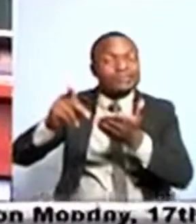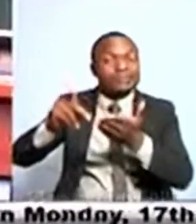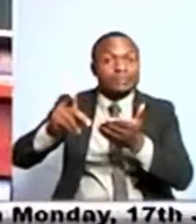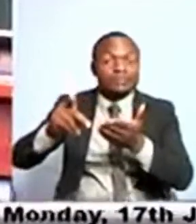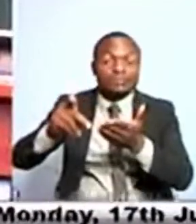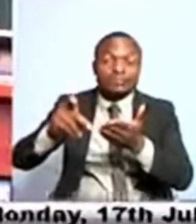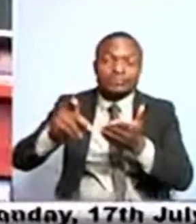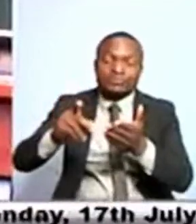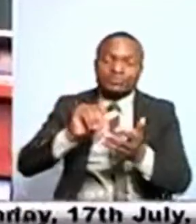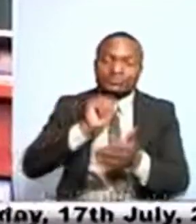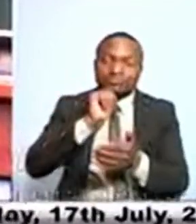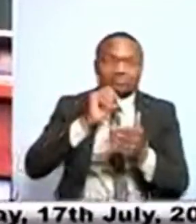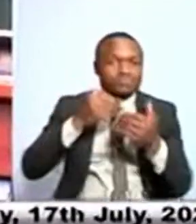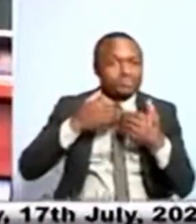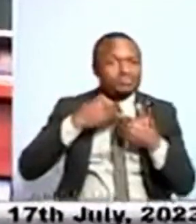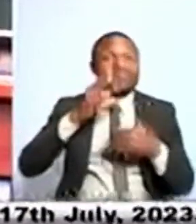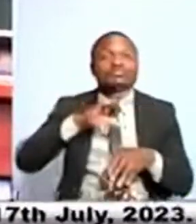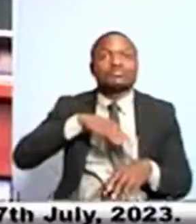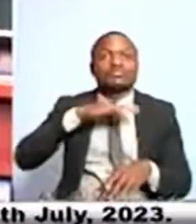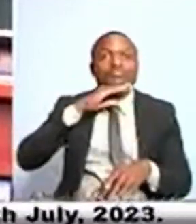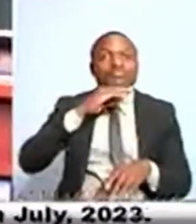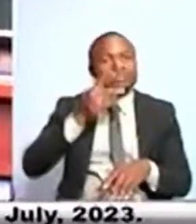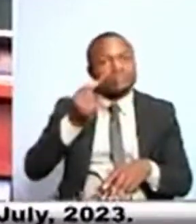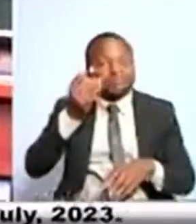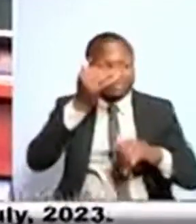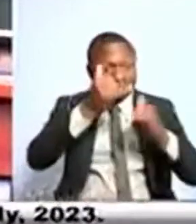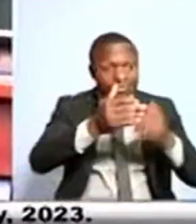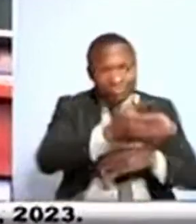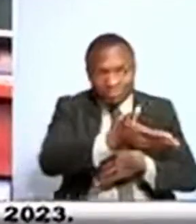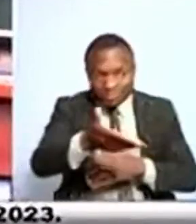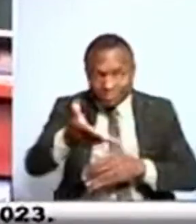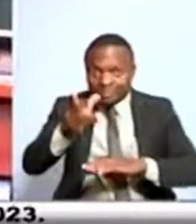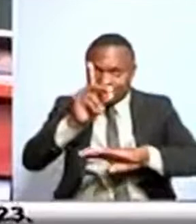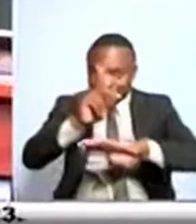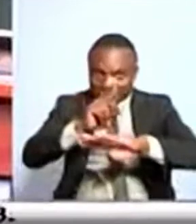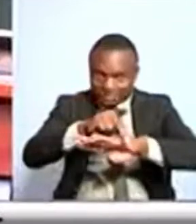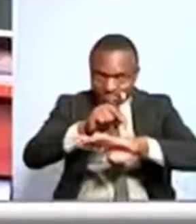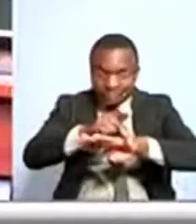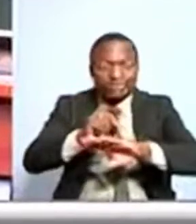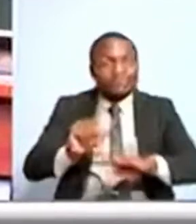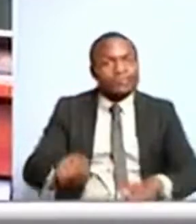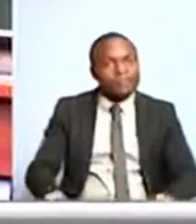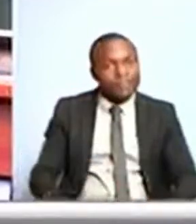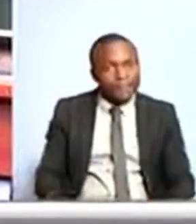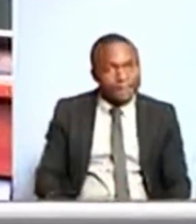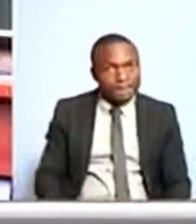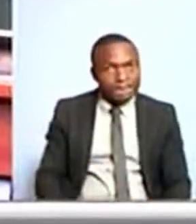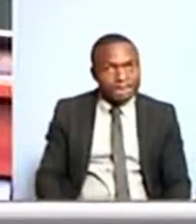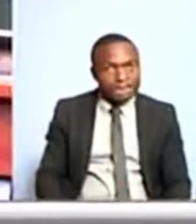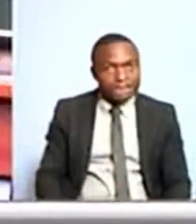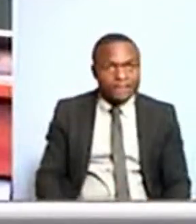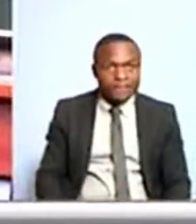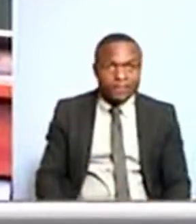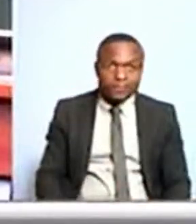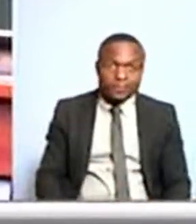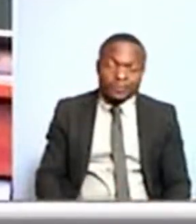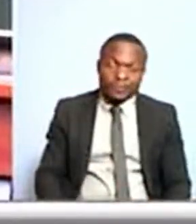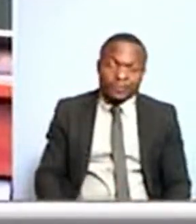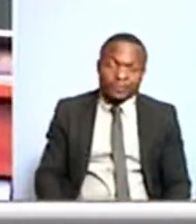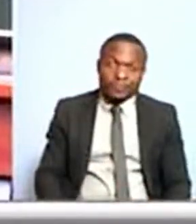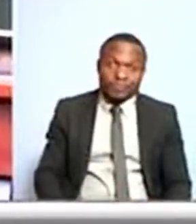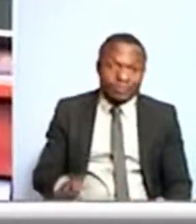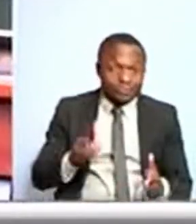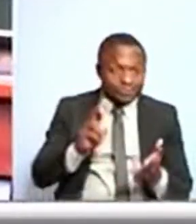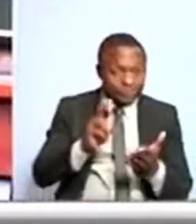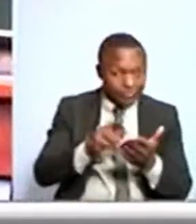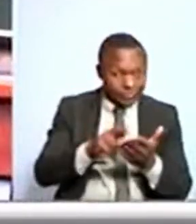enough resources to complete those projects. And hence, the rule that was